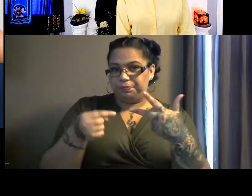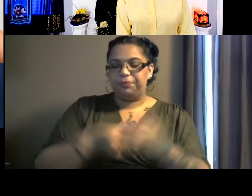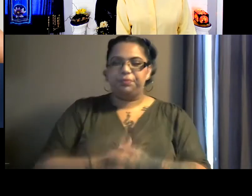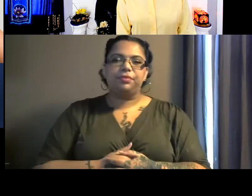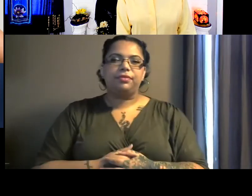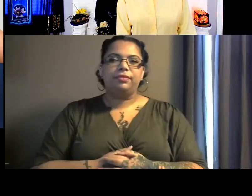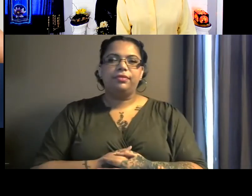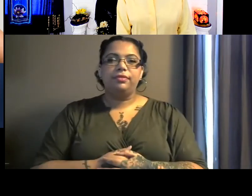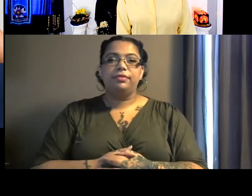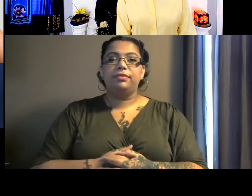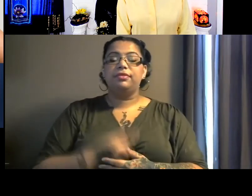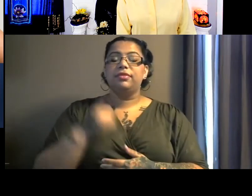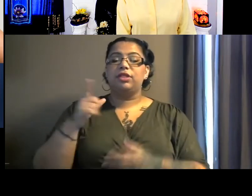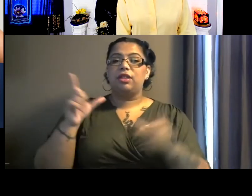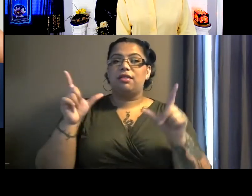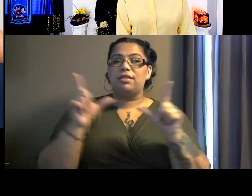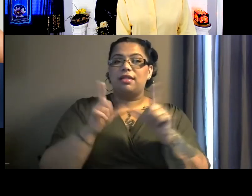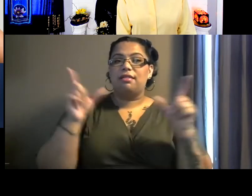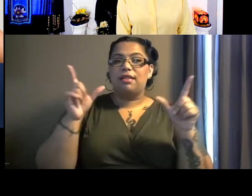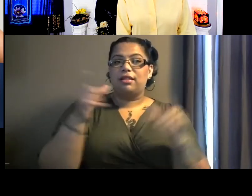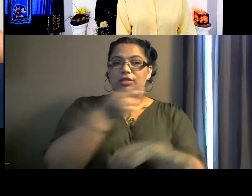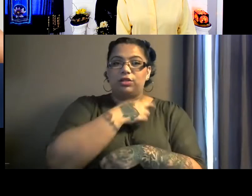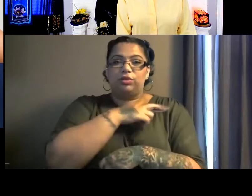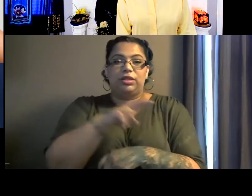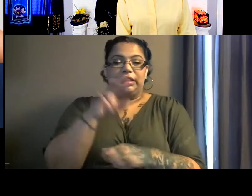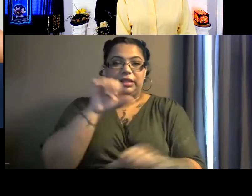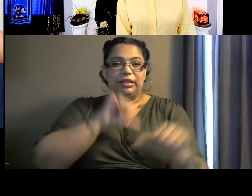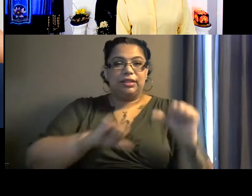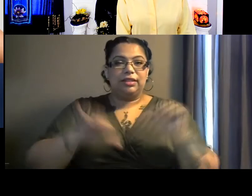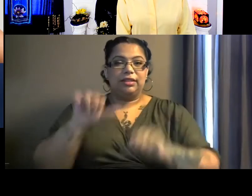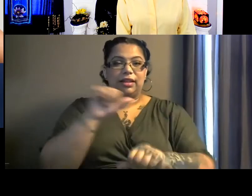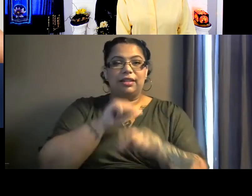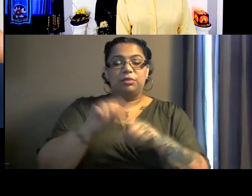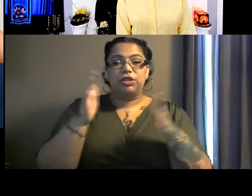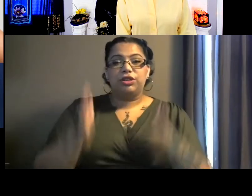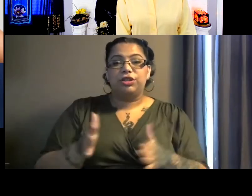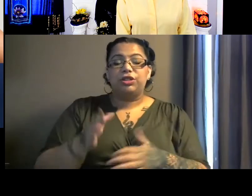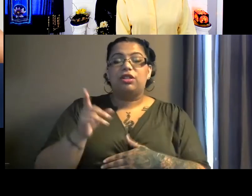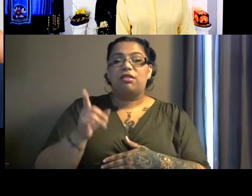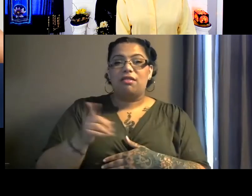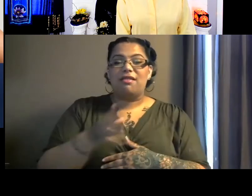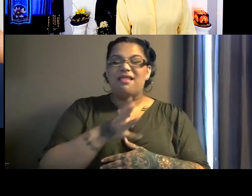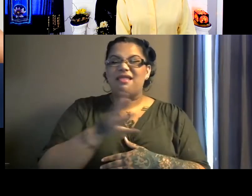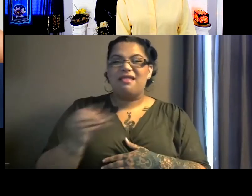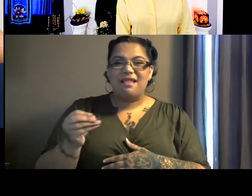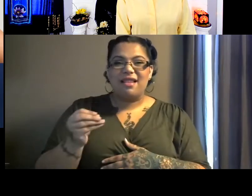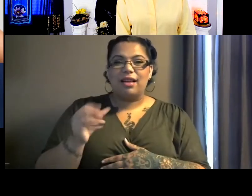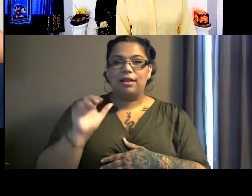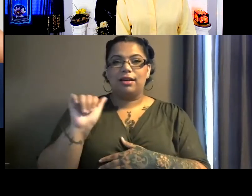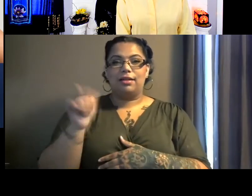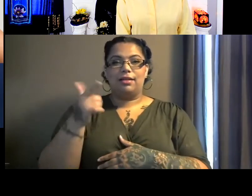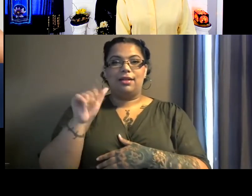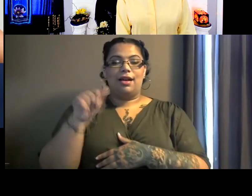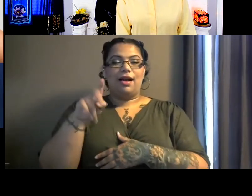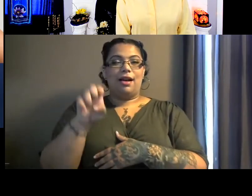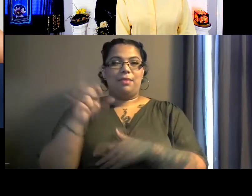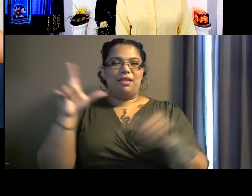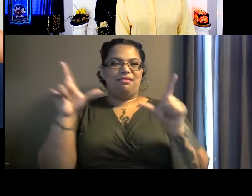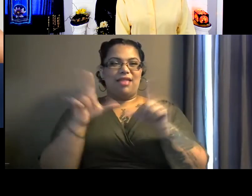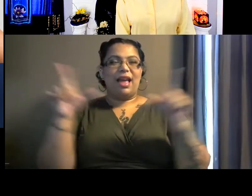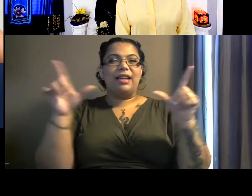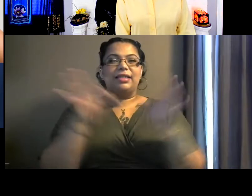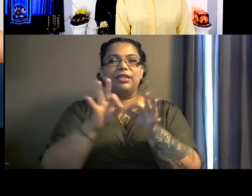A licensed religious science practitioner and an Agape licensed